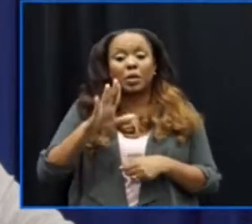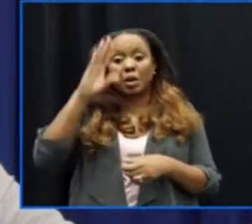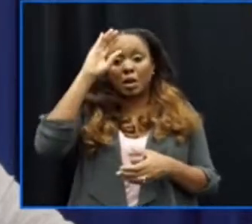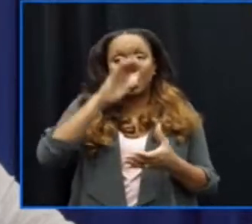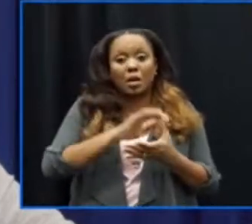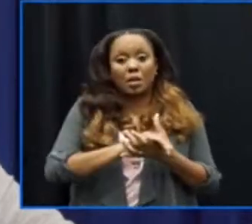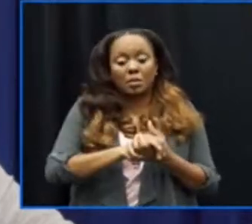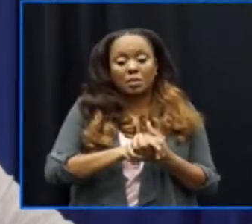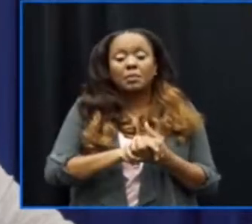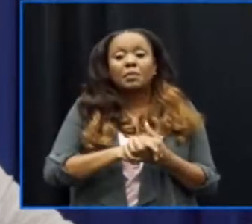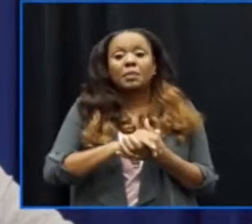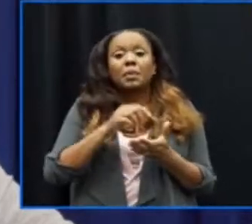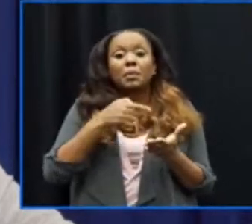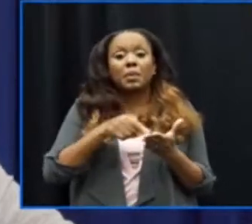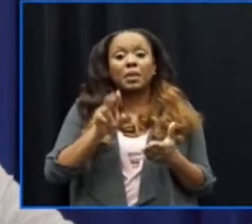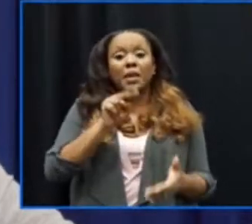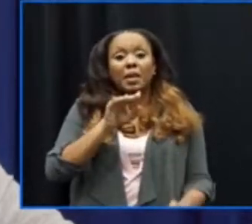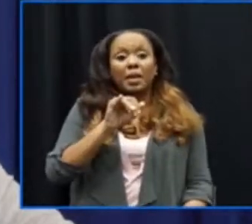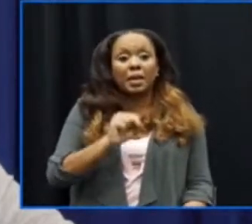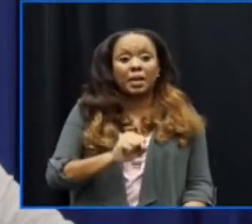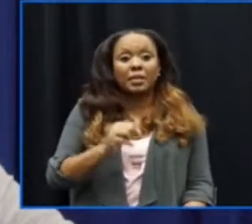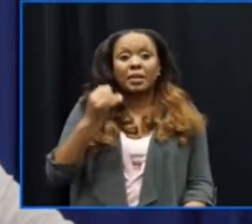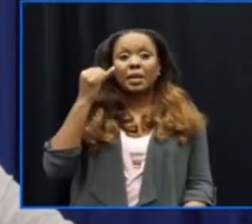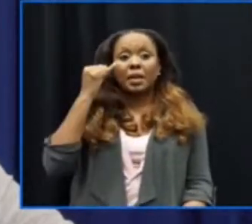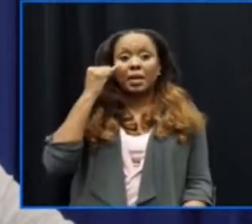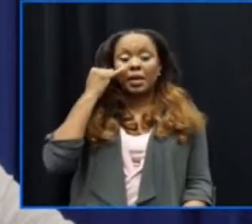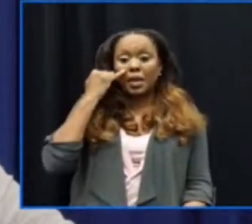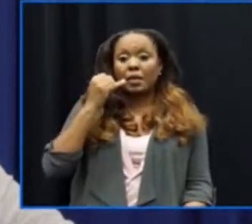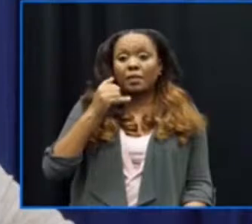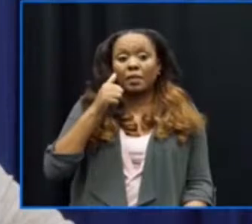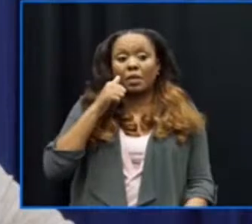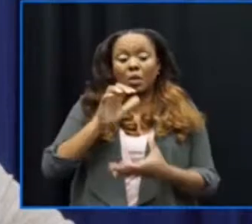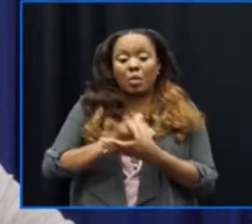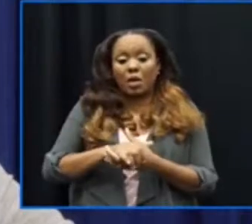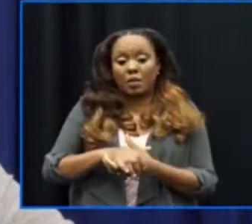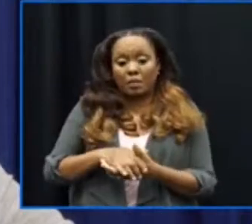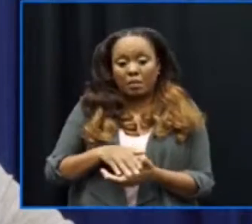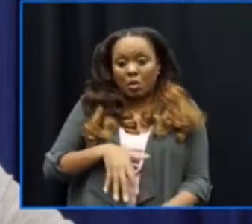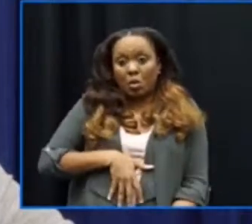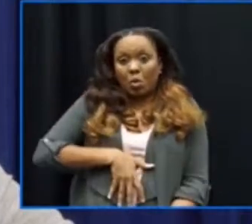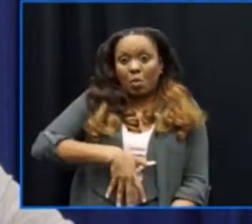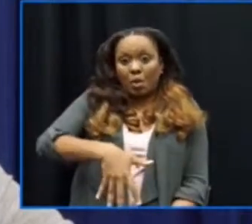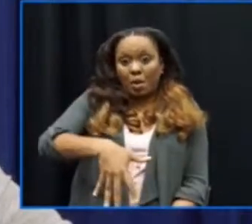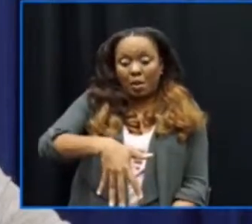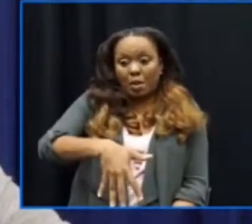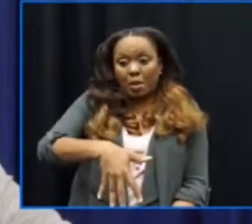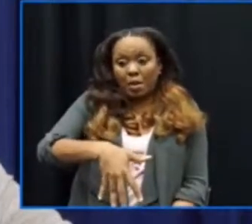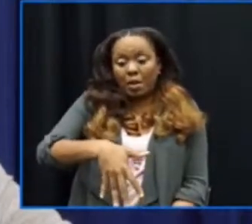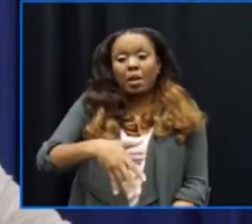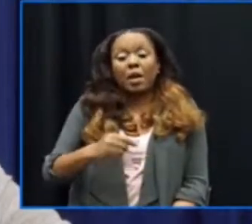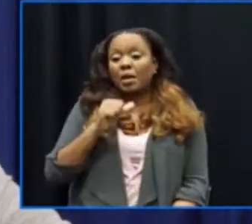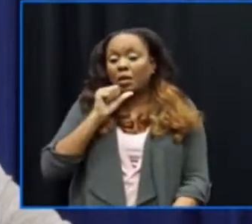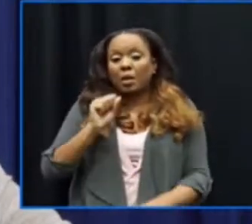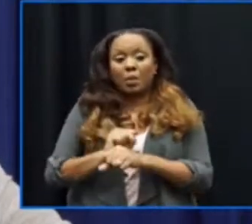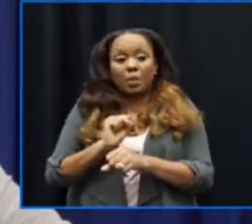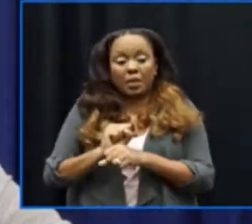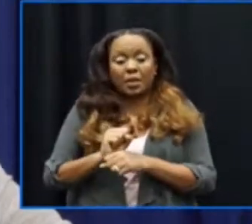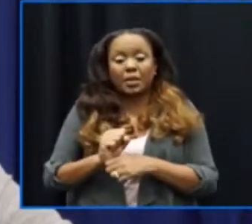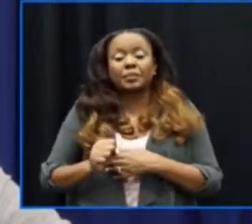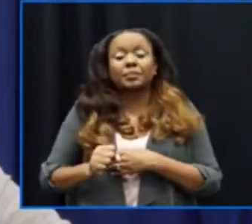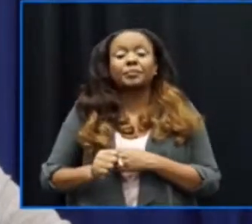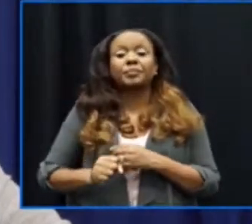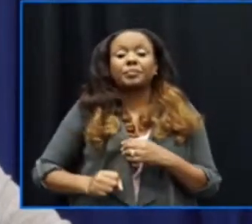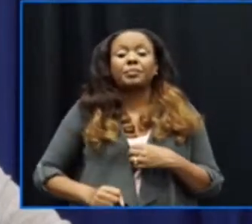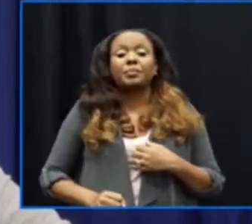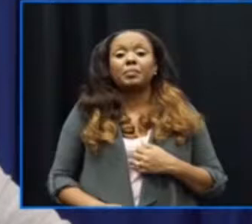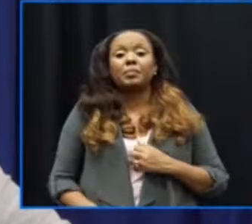she expects to draw the maternity leave, the two of them together, if she's not working. There are